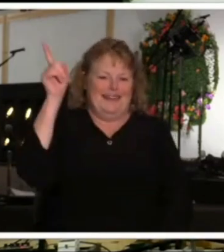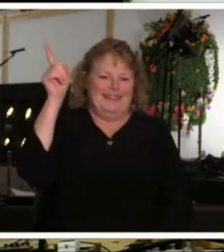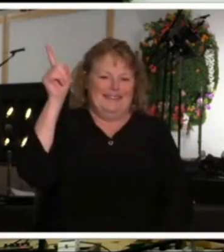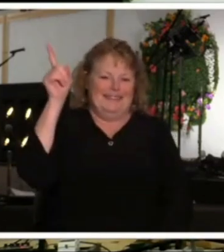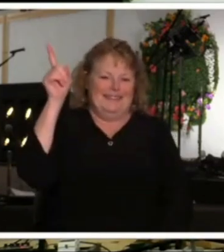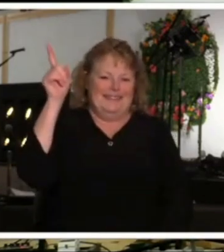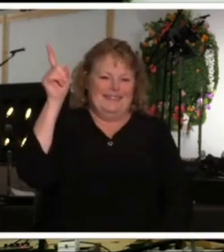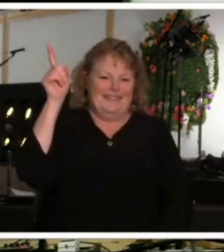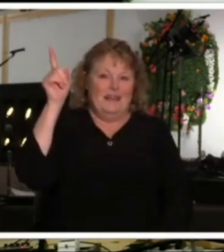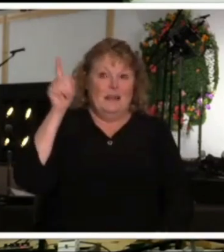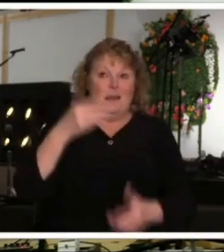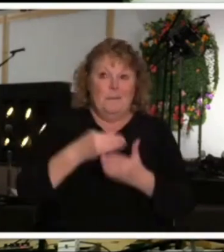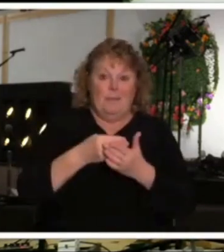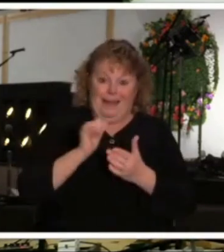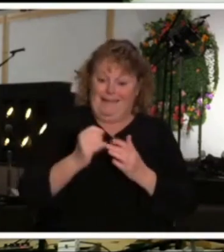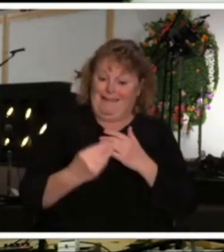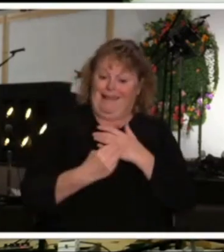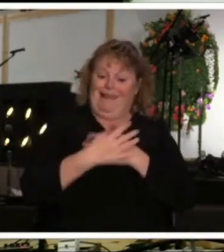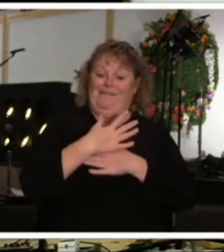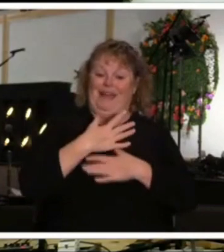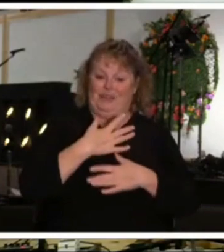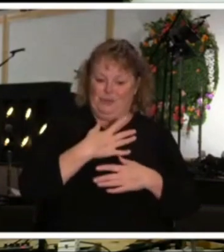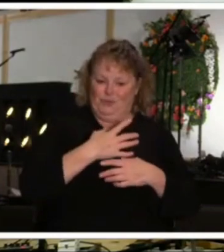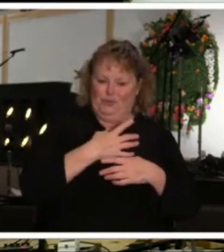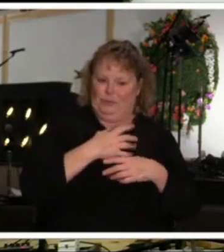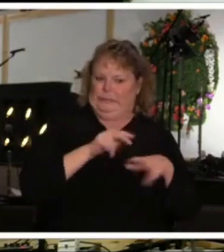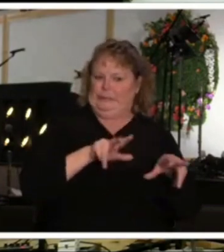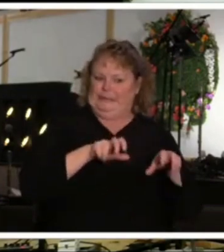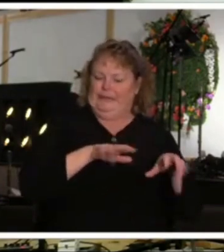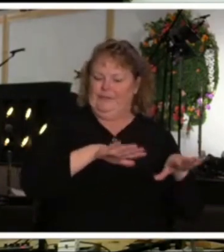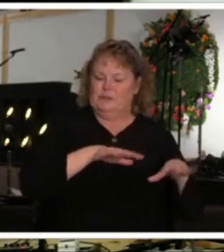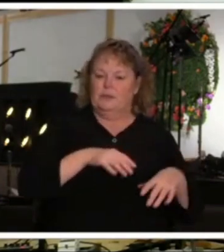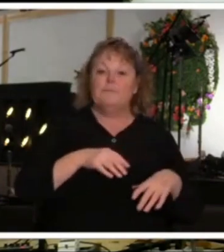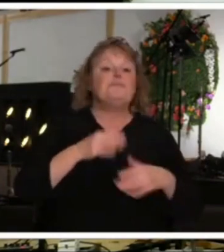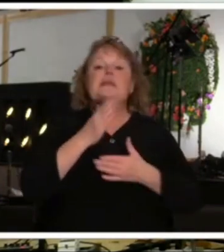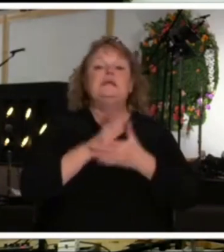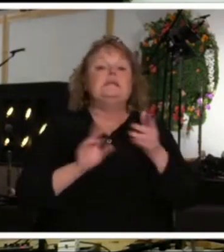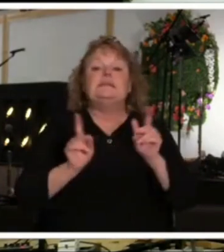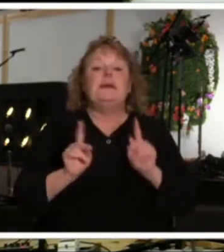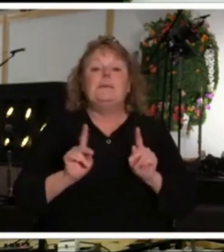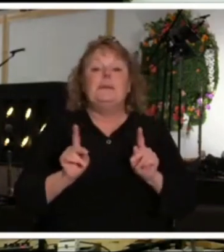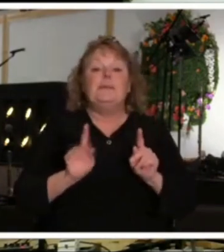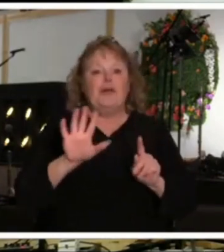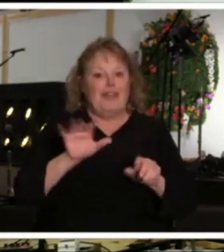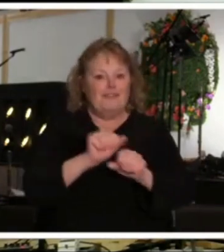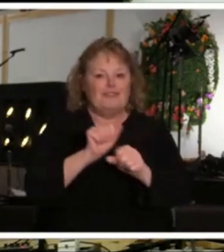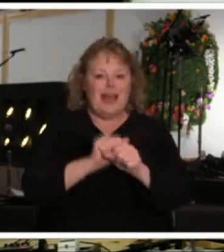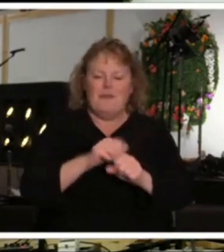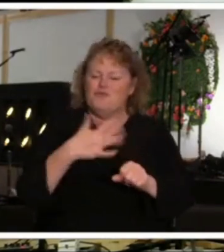But it can control you. Some of us have jobs that take our heart away from God.